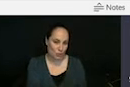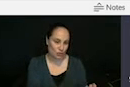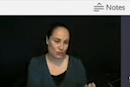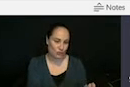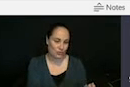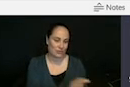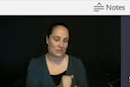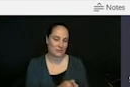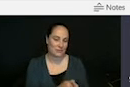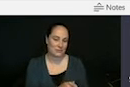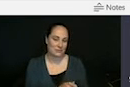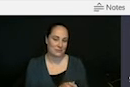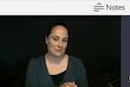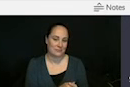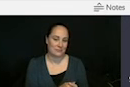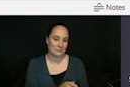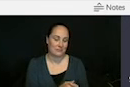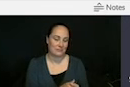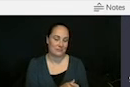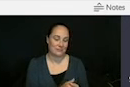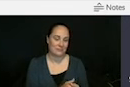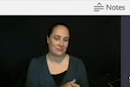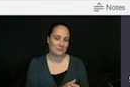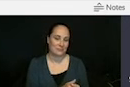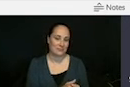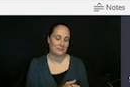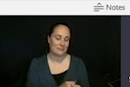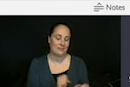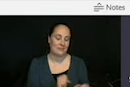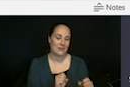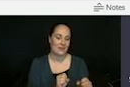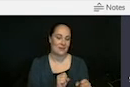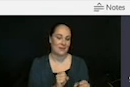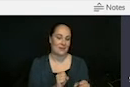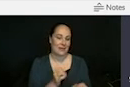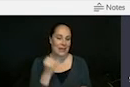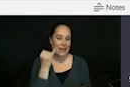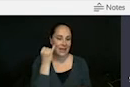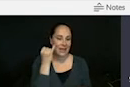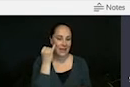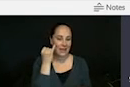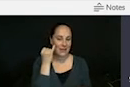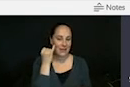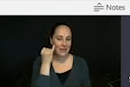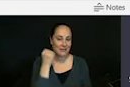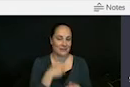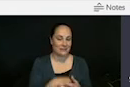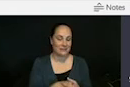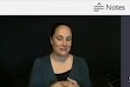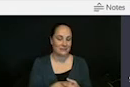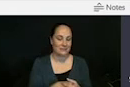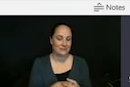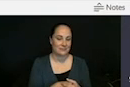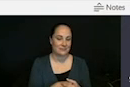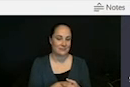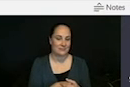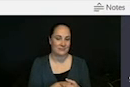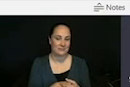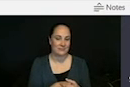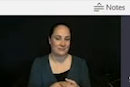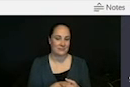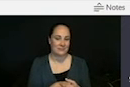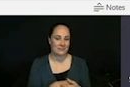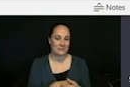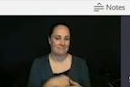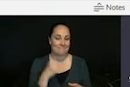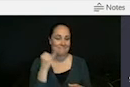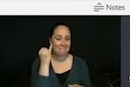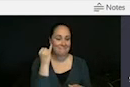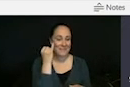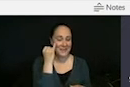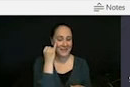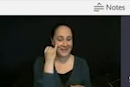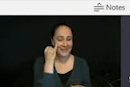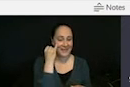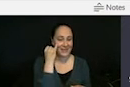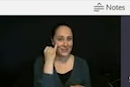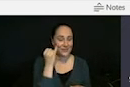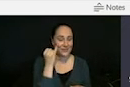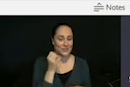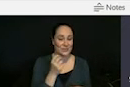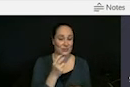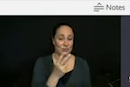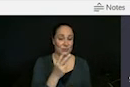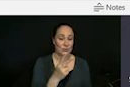for 20 seconds before it launches, then we get a better launch than if we can only give it 2 seconds of air pressure before it launches. And